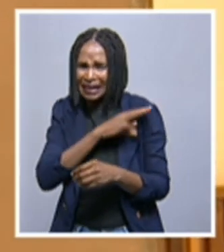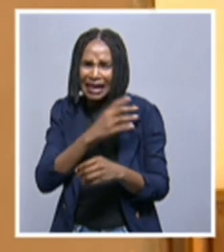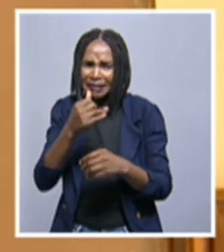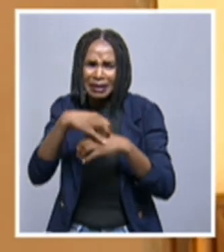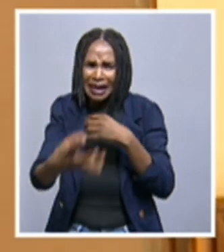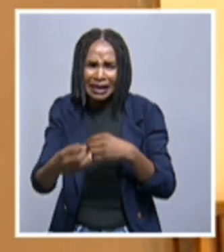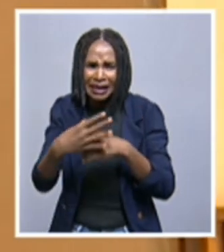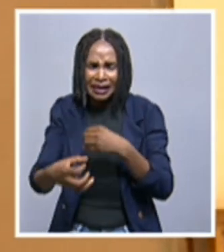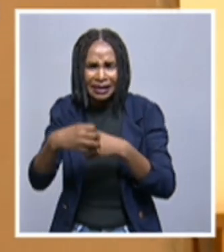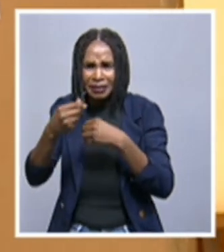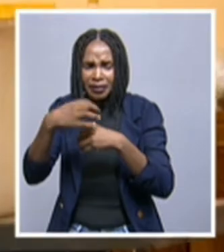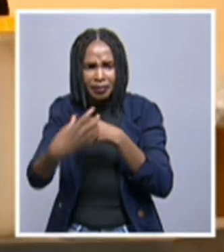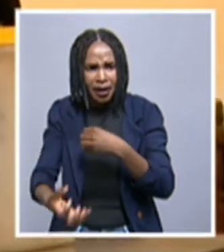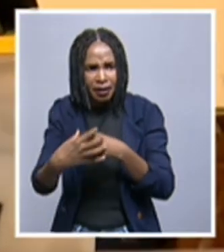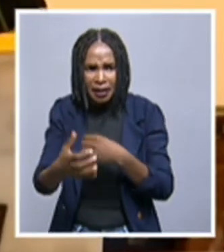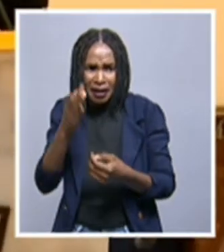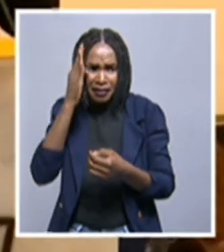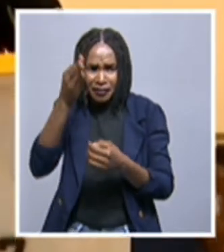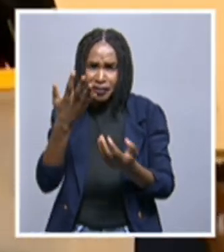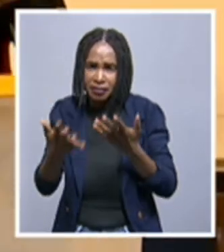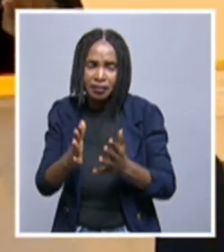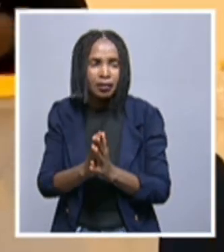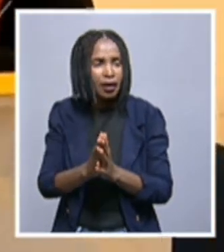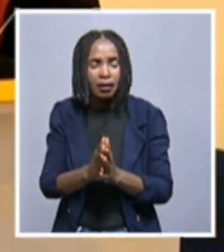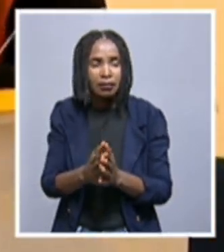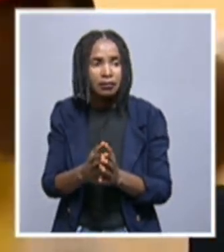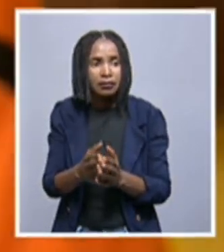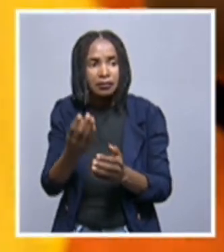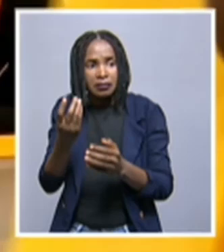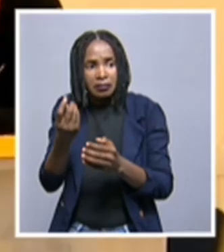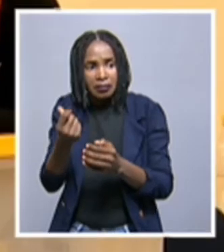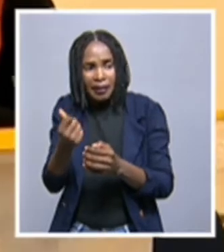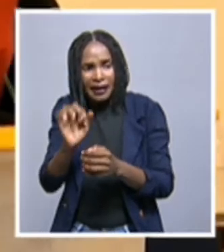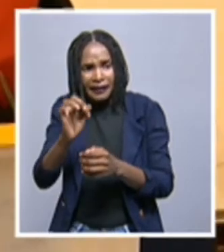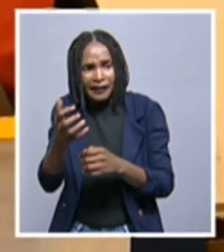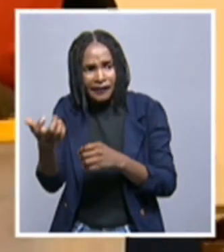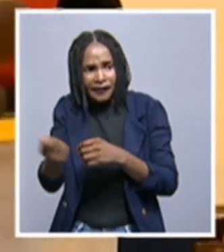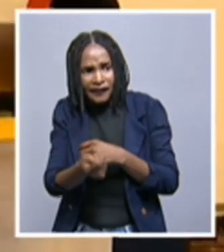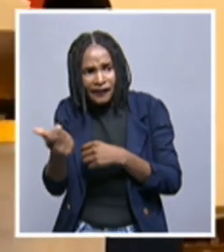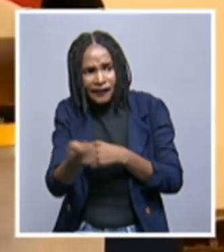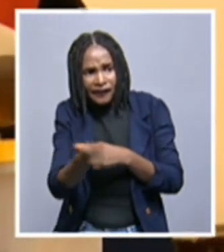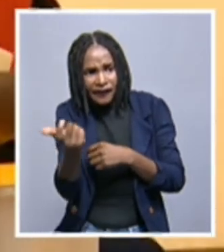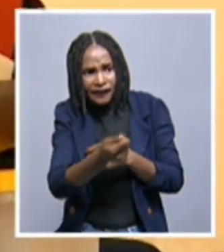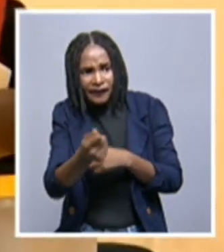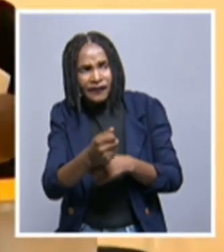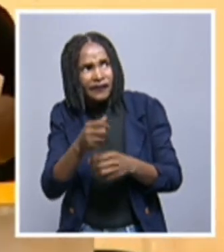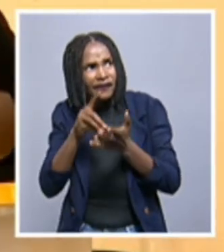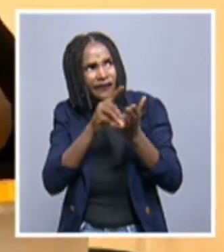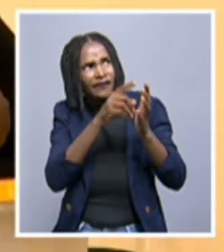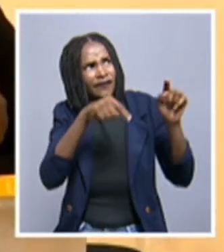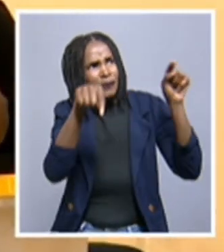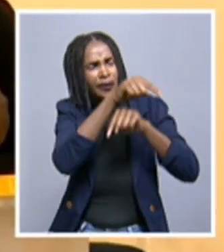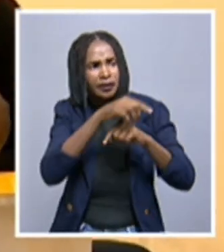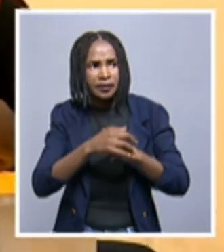the taking the stage, because if they are to sell out whatever they have, they will